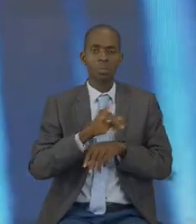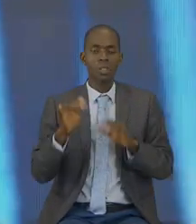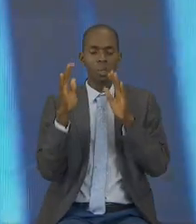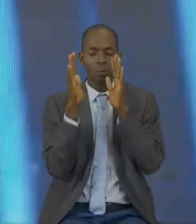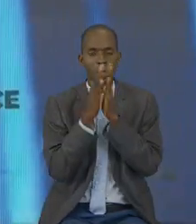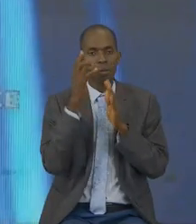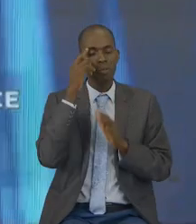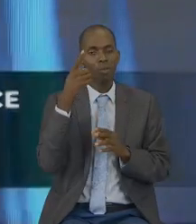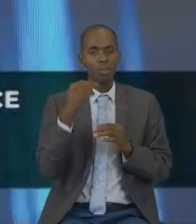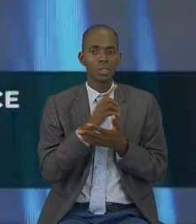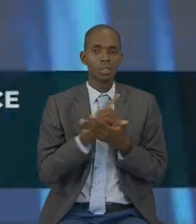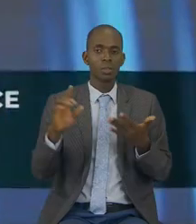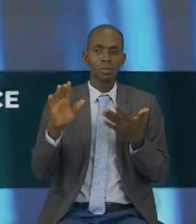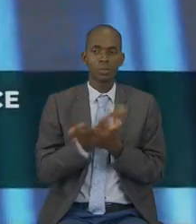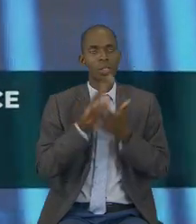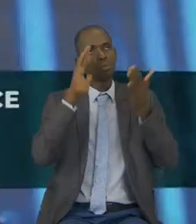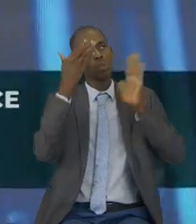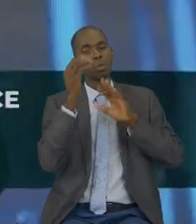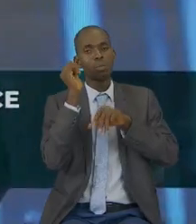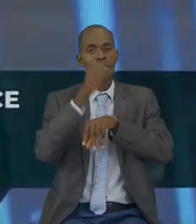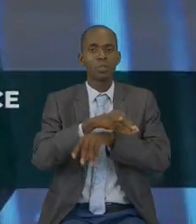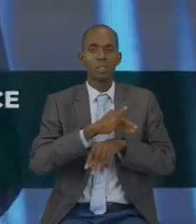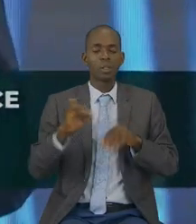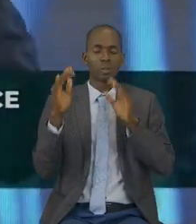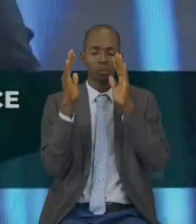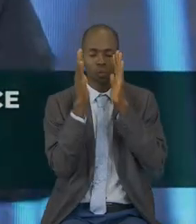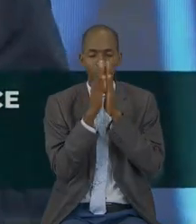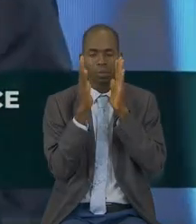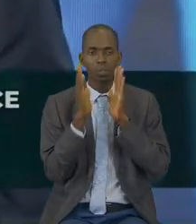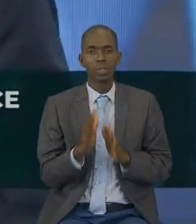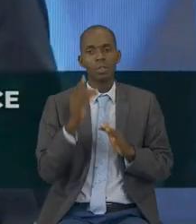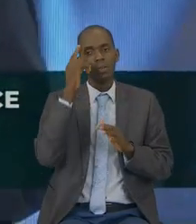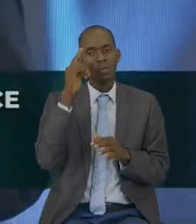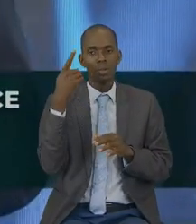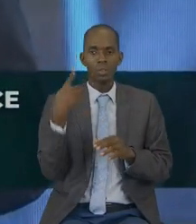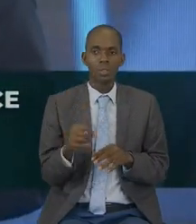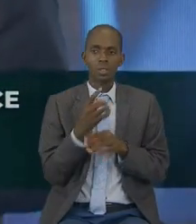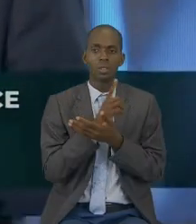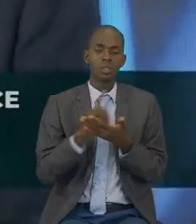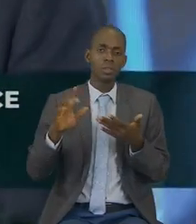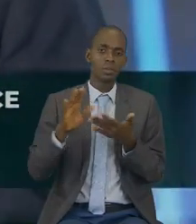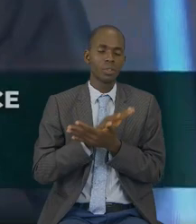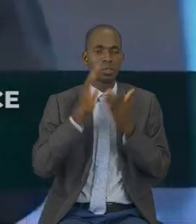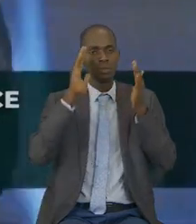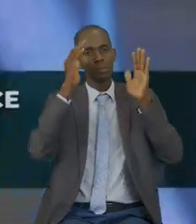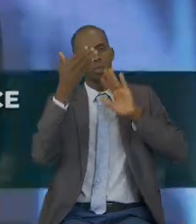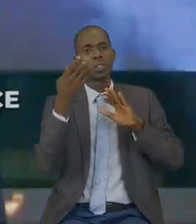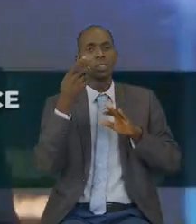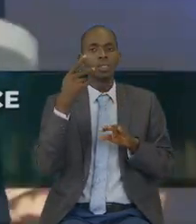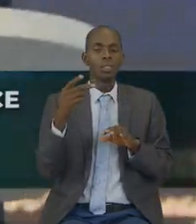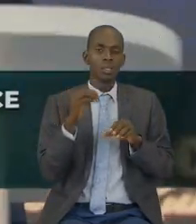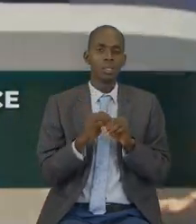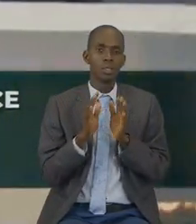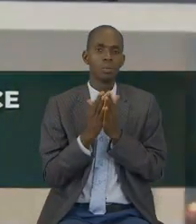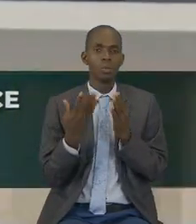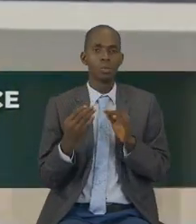the divine presence. Prevailing prayer for the divine presence. We're looking at Exodus